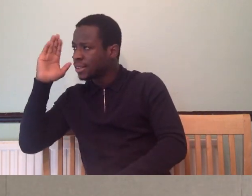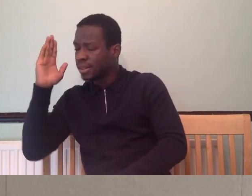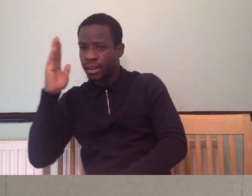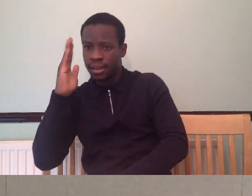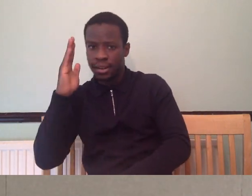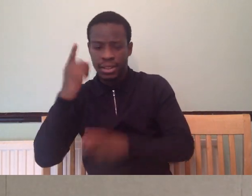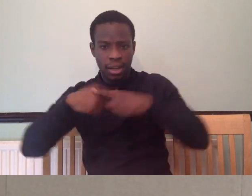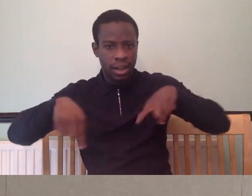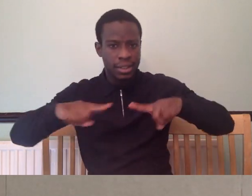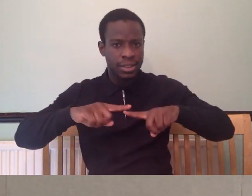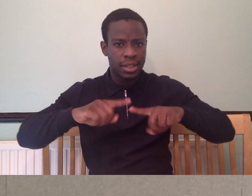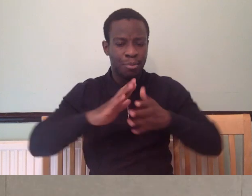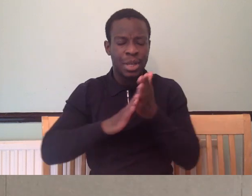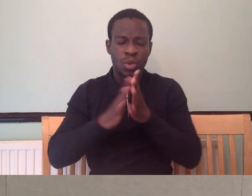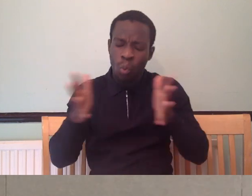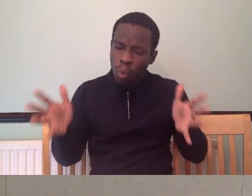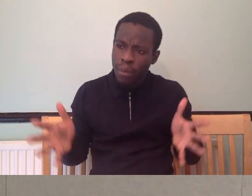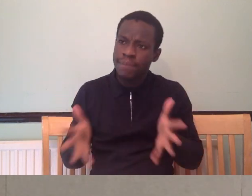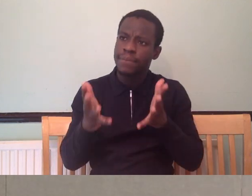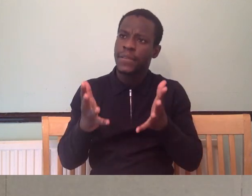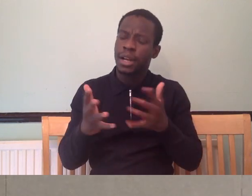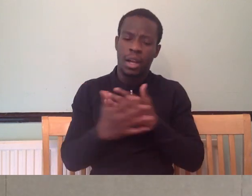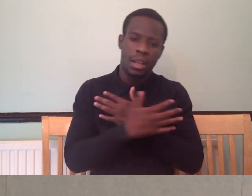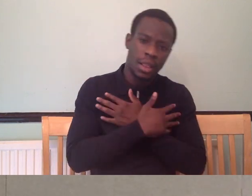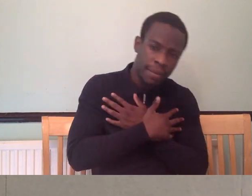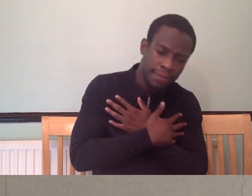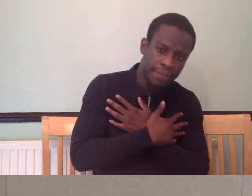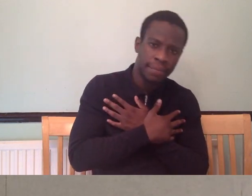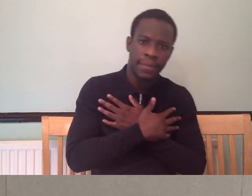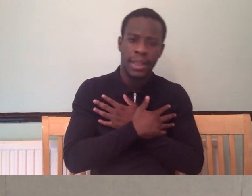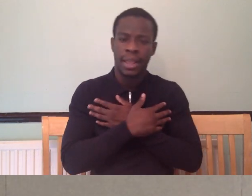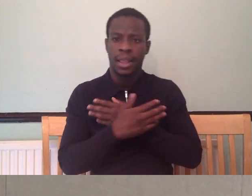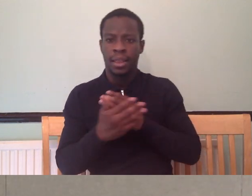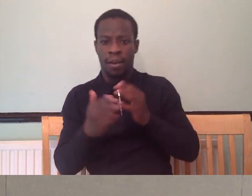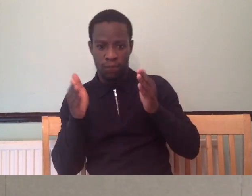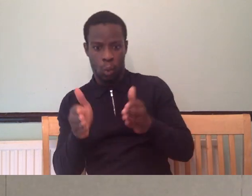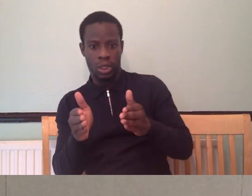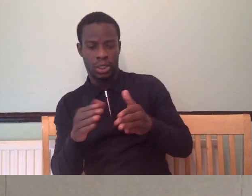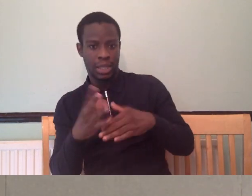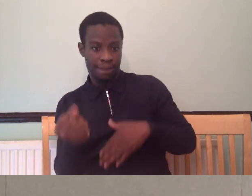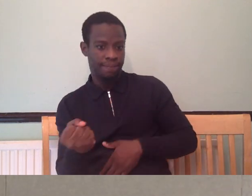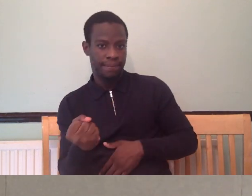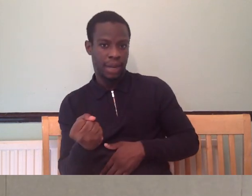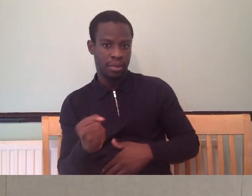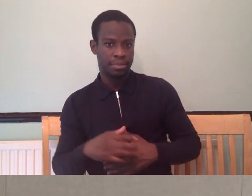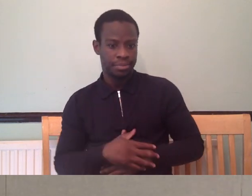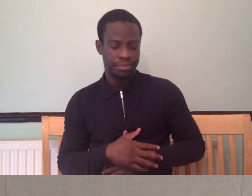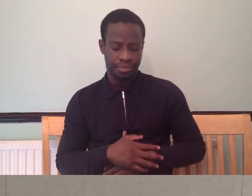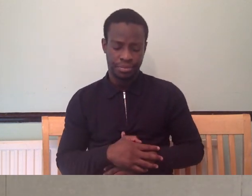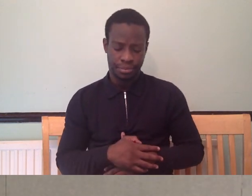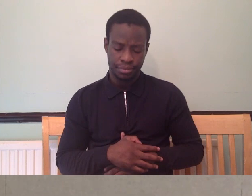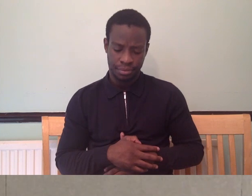one of warmth, of love, of attention.